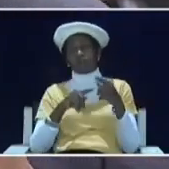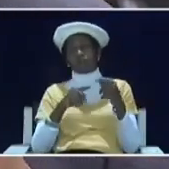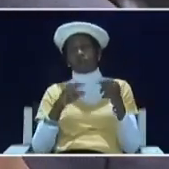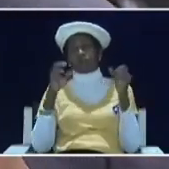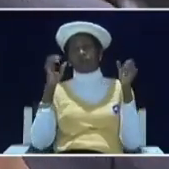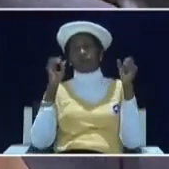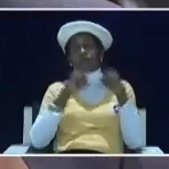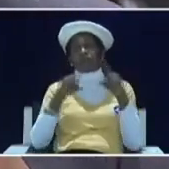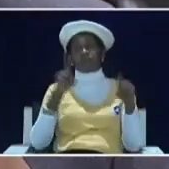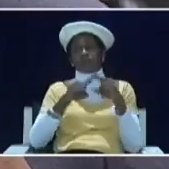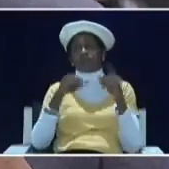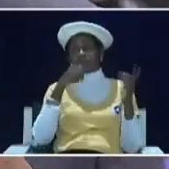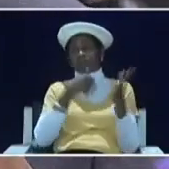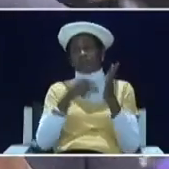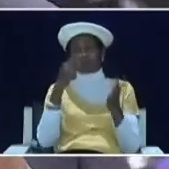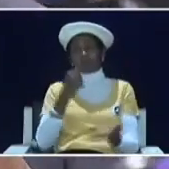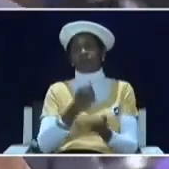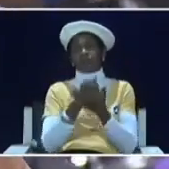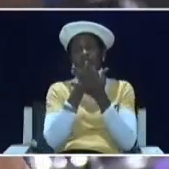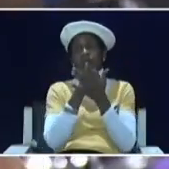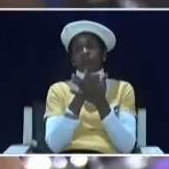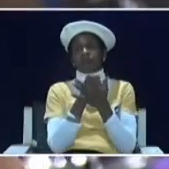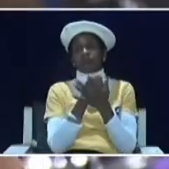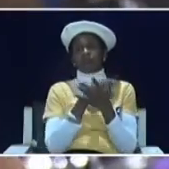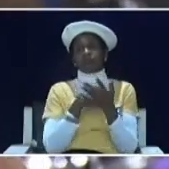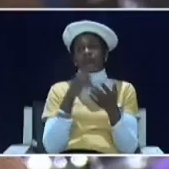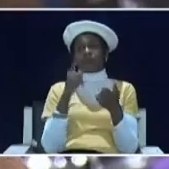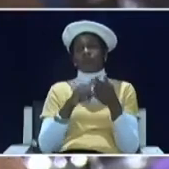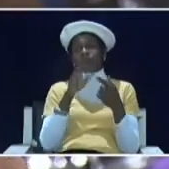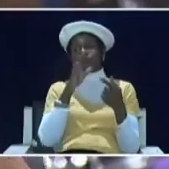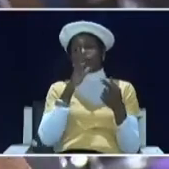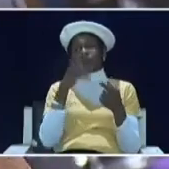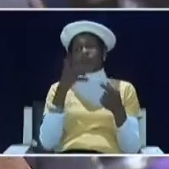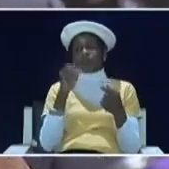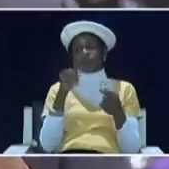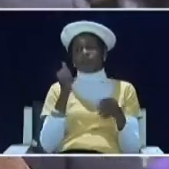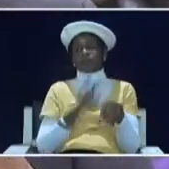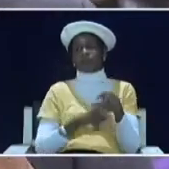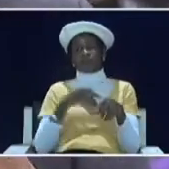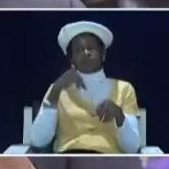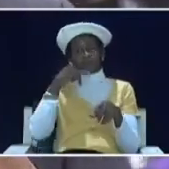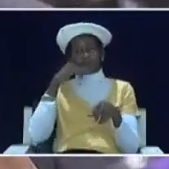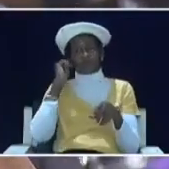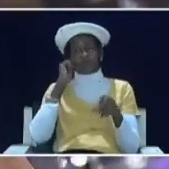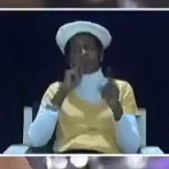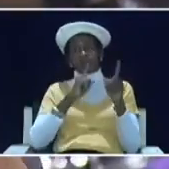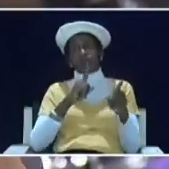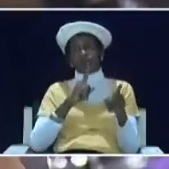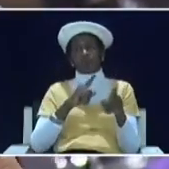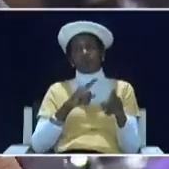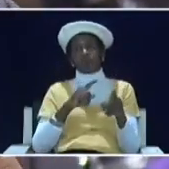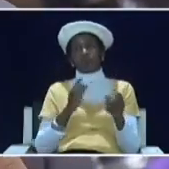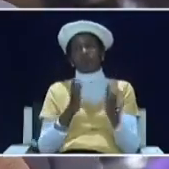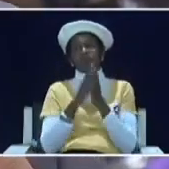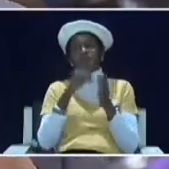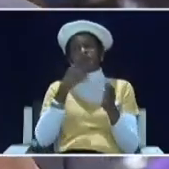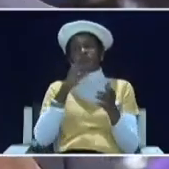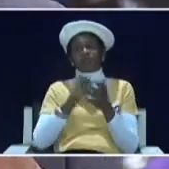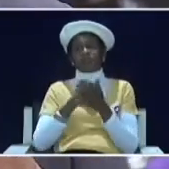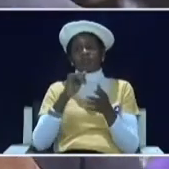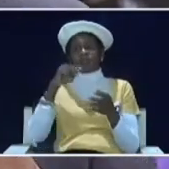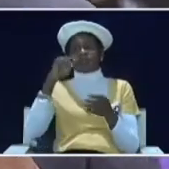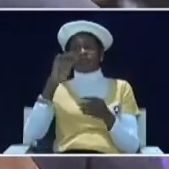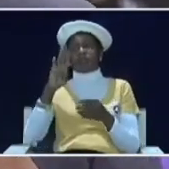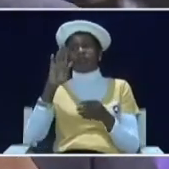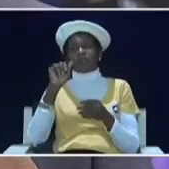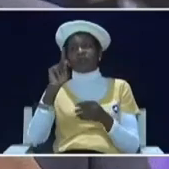letters for assistance. And to Mommy Gio, whenever I called, she would answer. She would ask me, who is that? I said, it's Bakassi